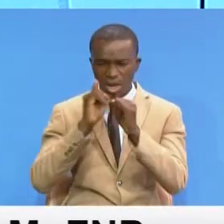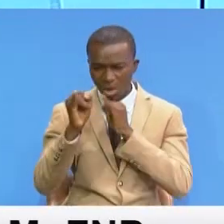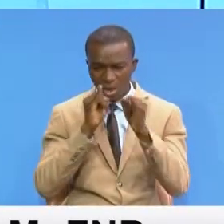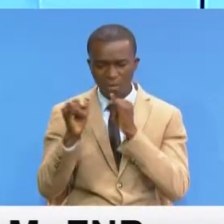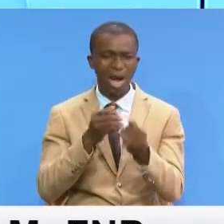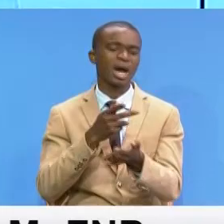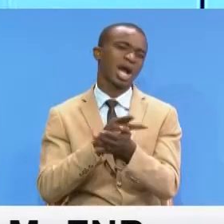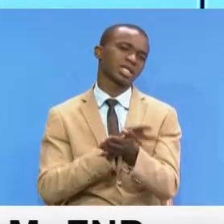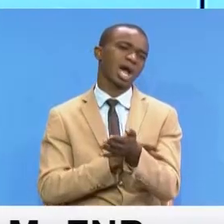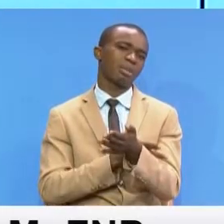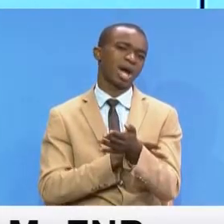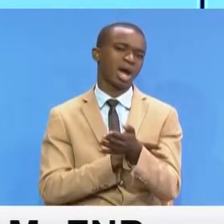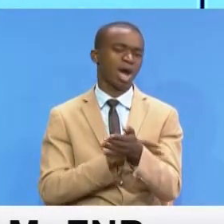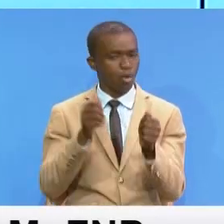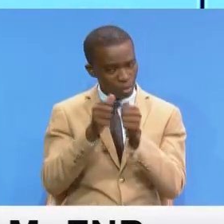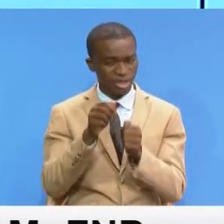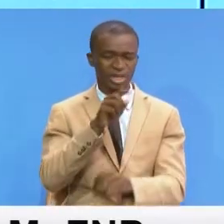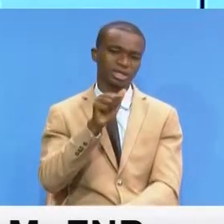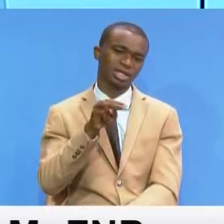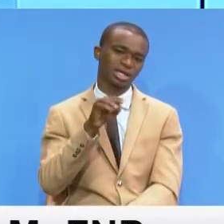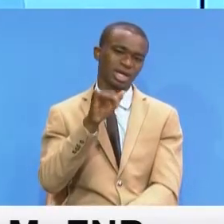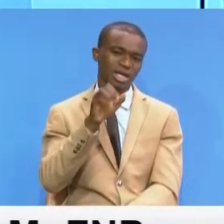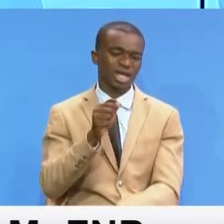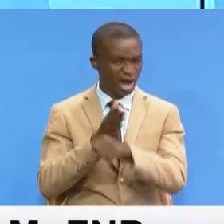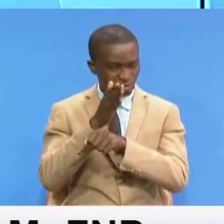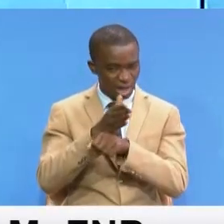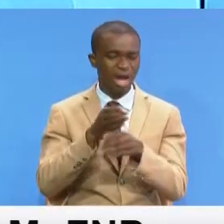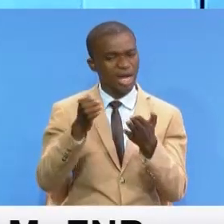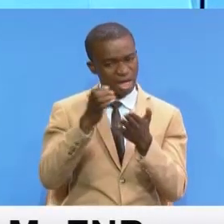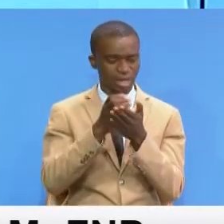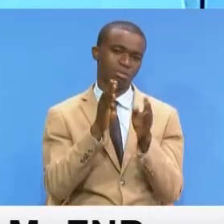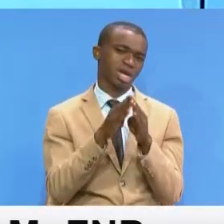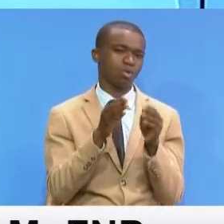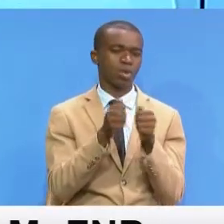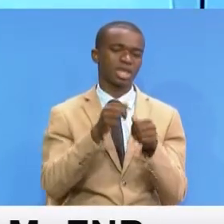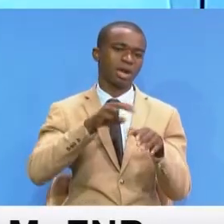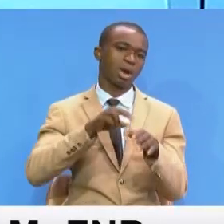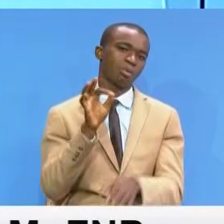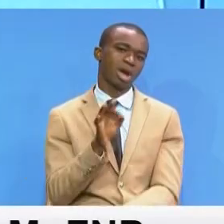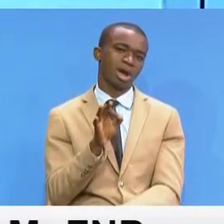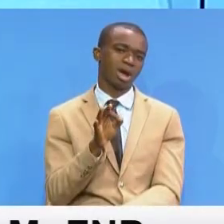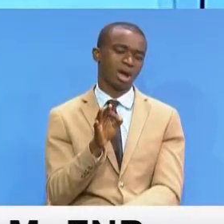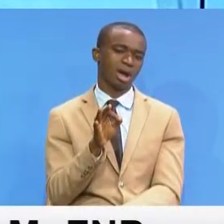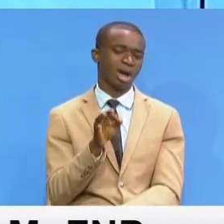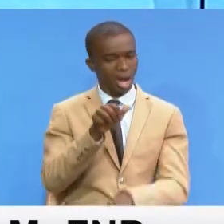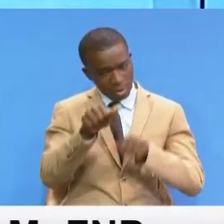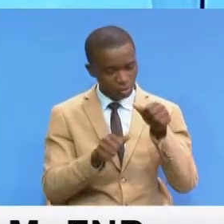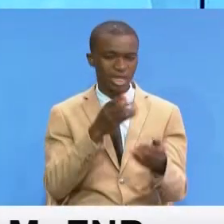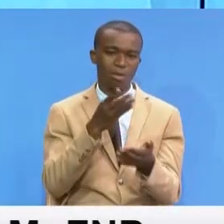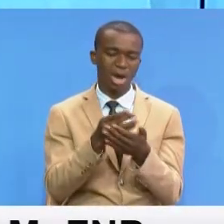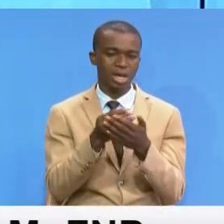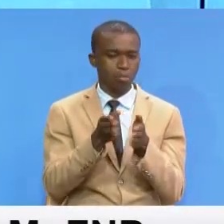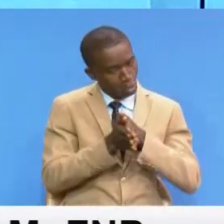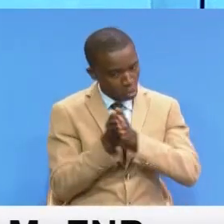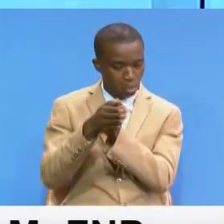Zanis in Kasama shortly after an engagement meeting with stakeholders on money laundering, financial